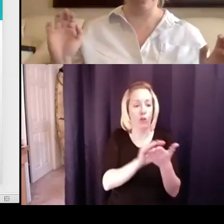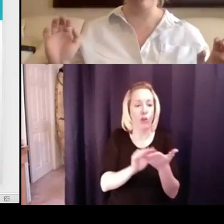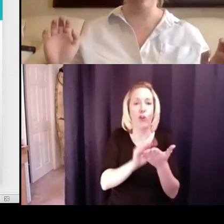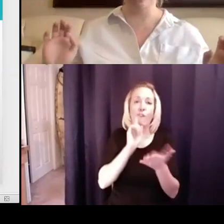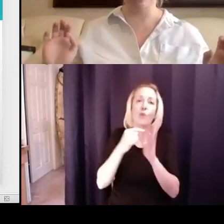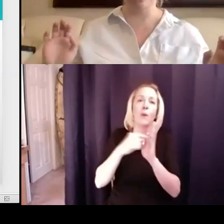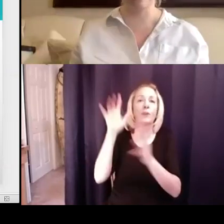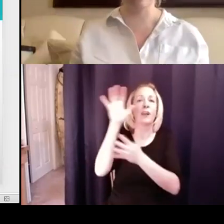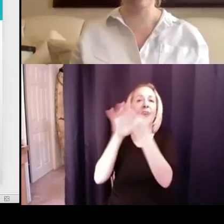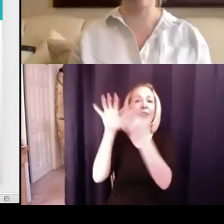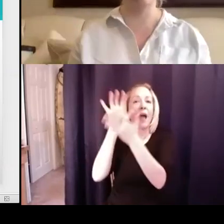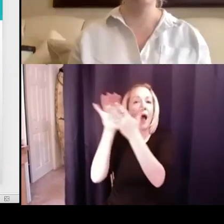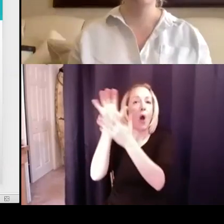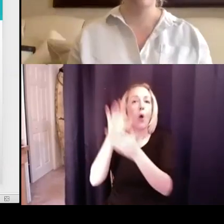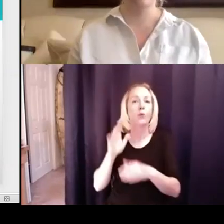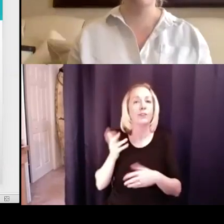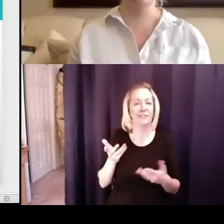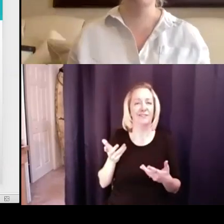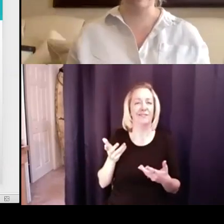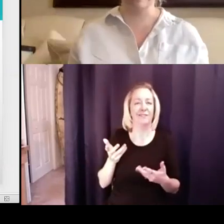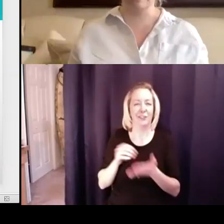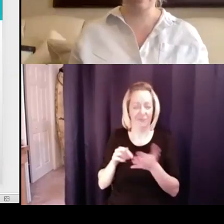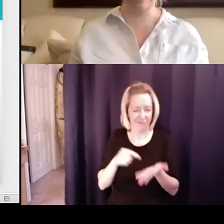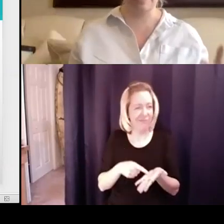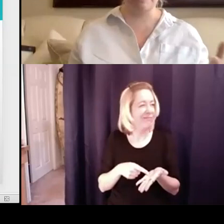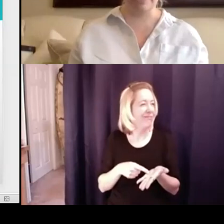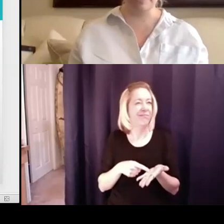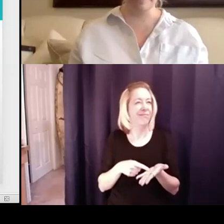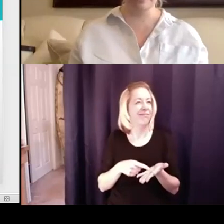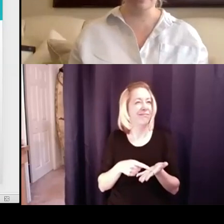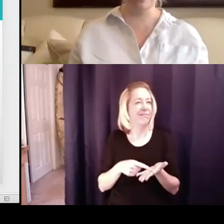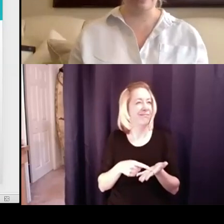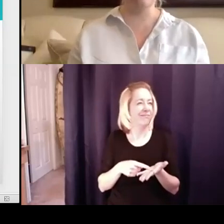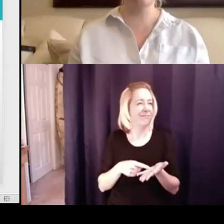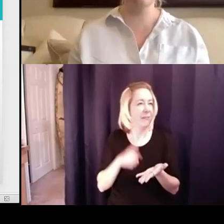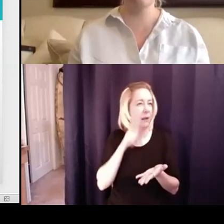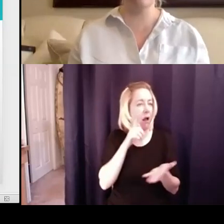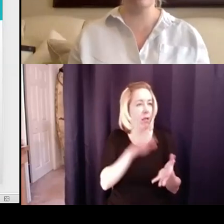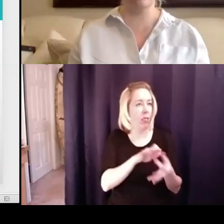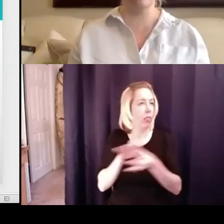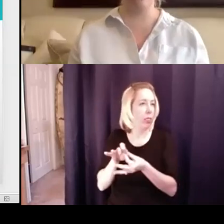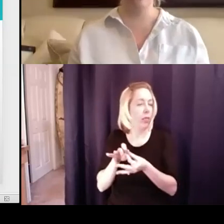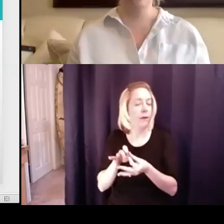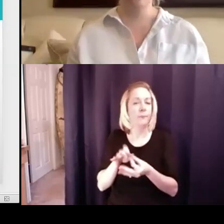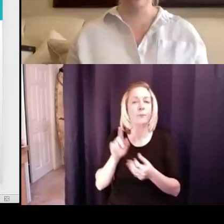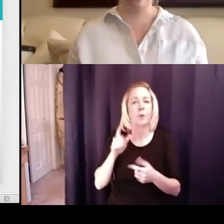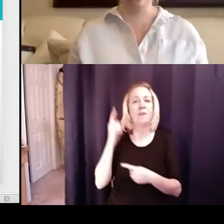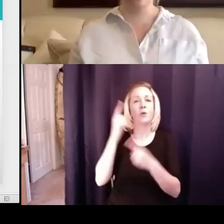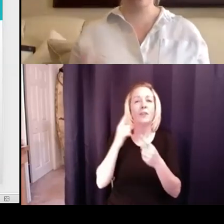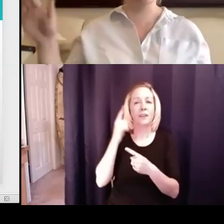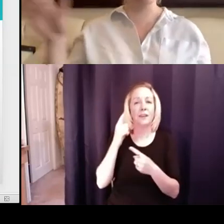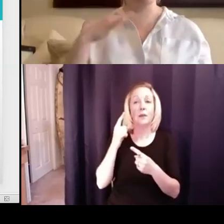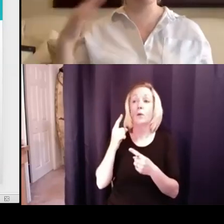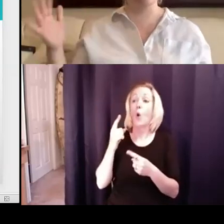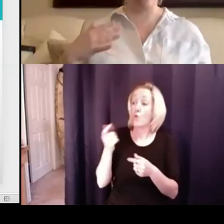yellow paper to represent the sun. That doesn't necessarily mean something to your child. So thinking about, we laid on the